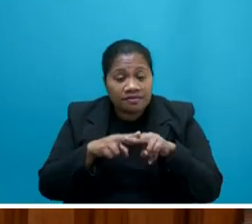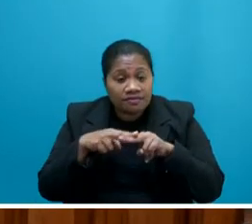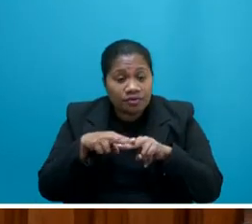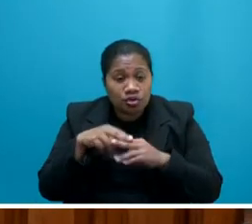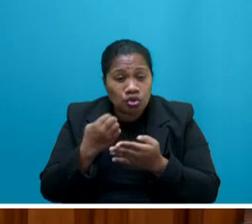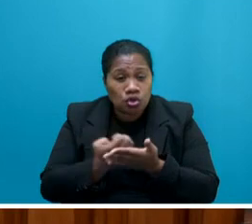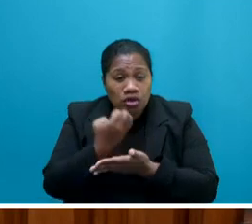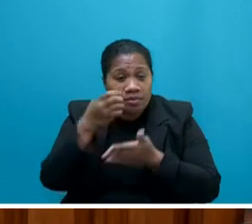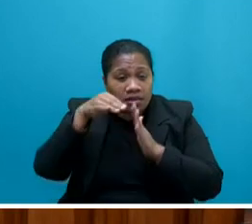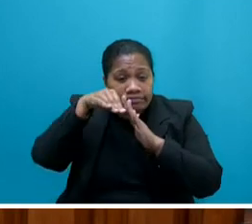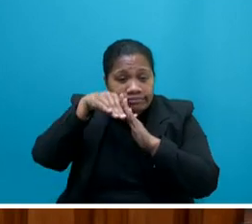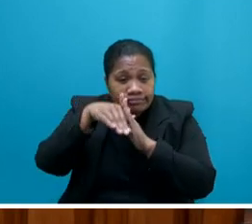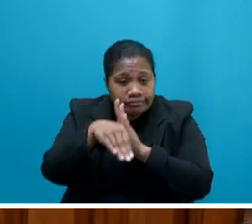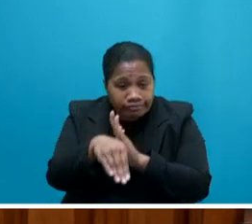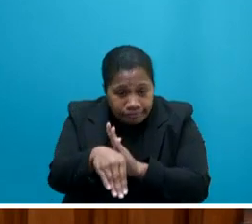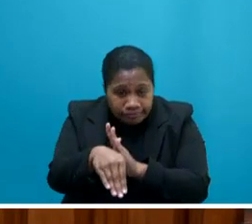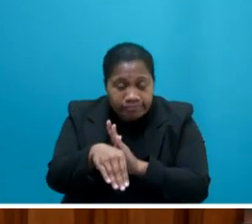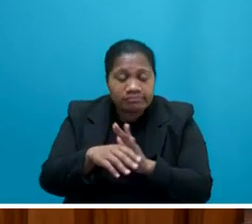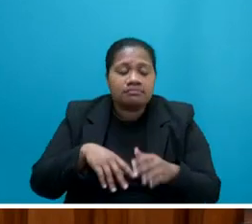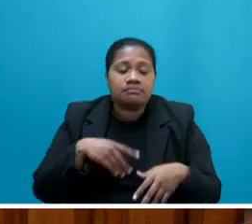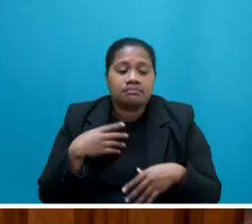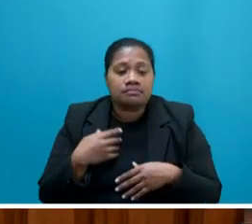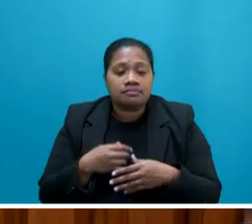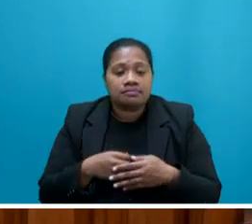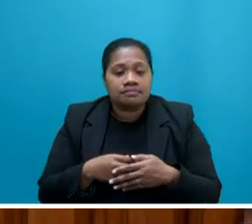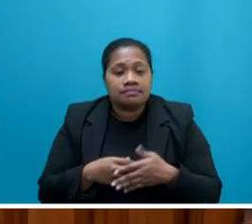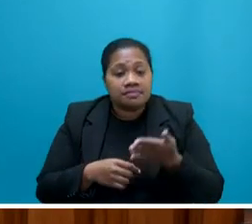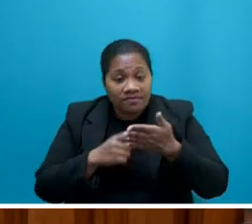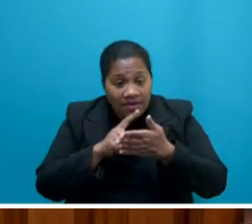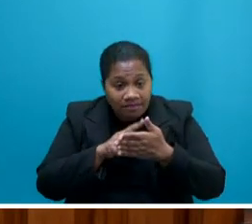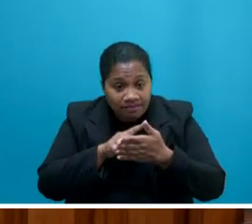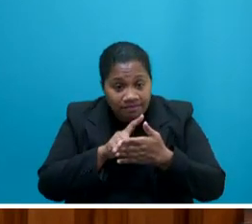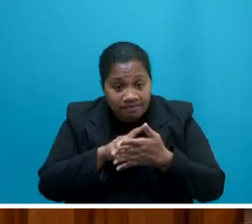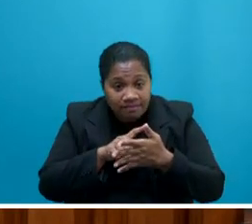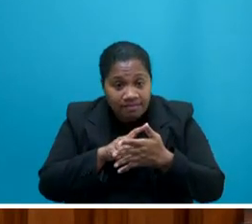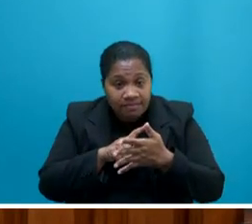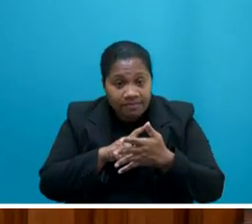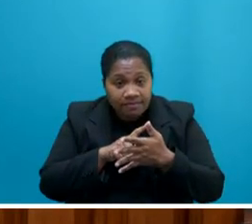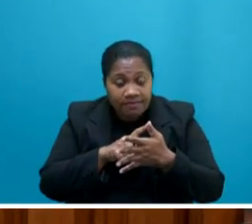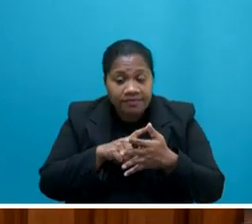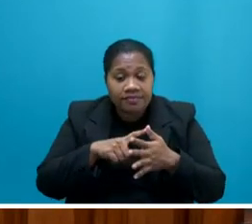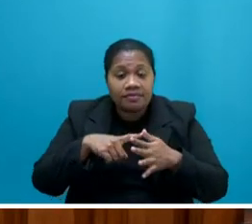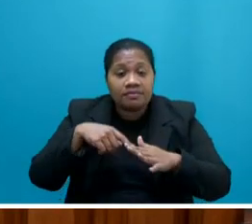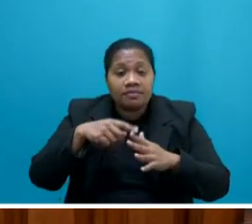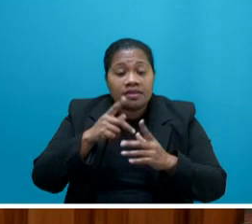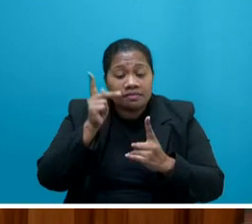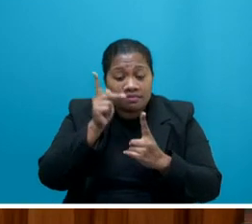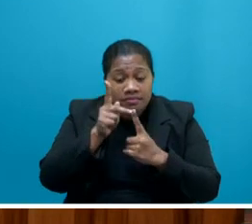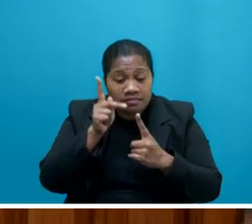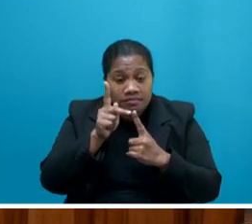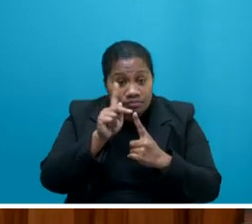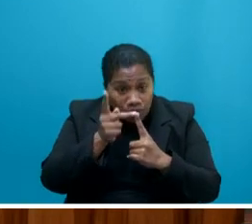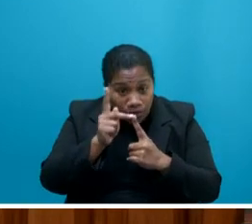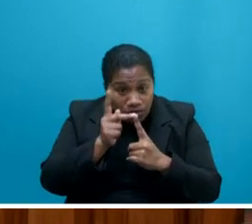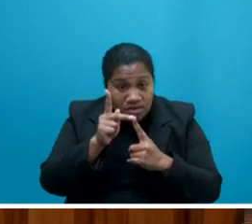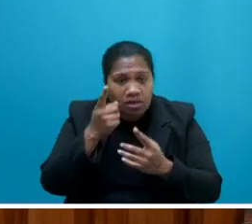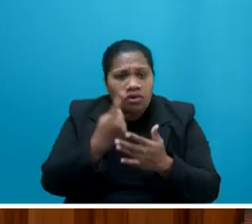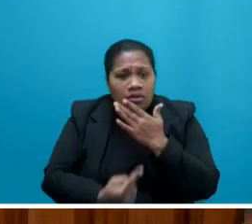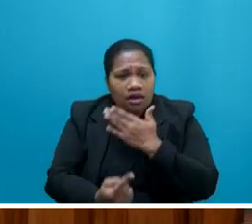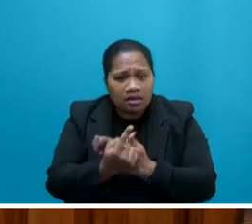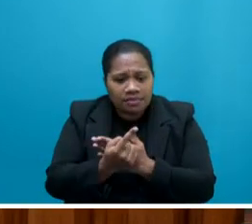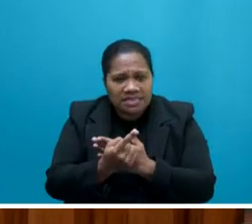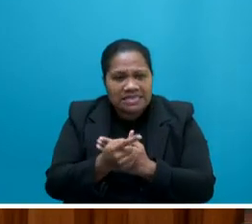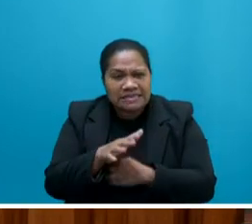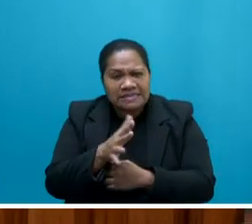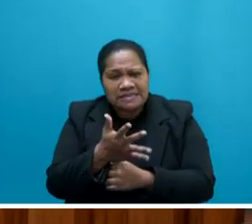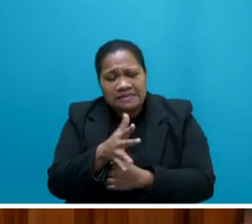five, government priorities and programs have gone wrong and proving counterproductive. Mr. Speaker,